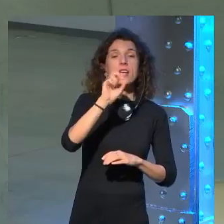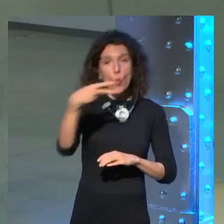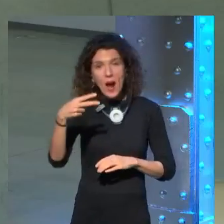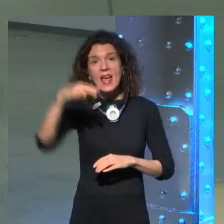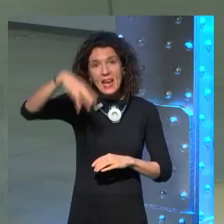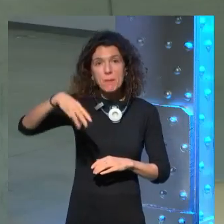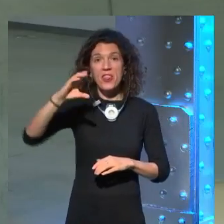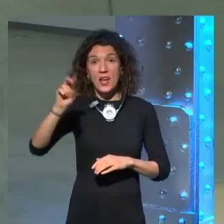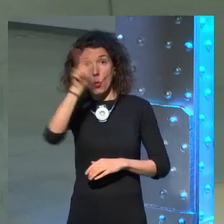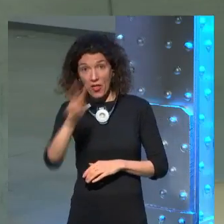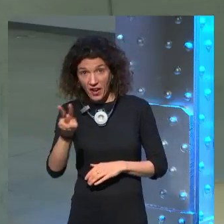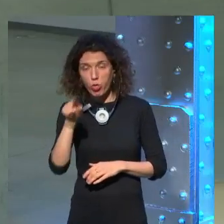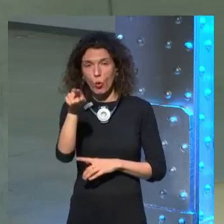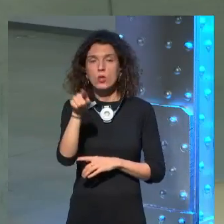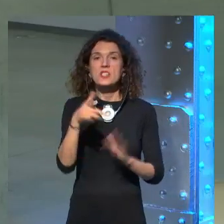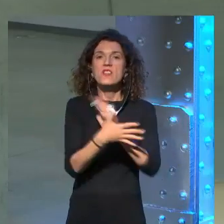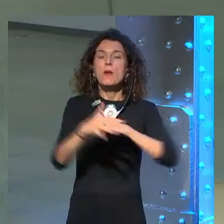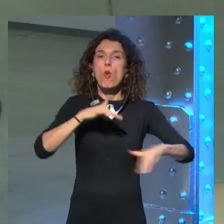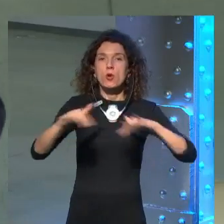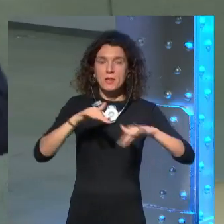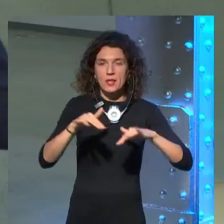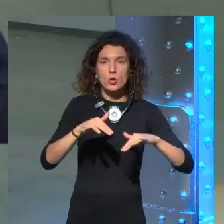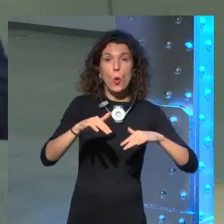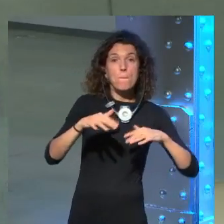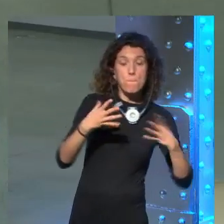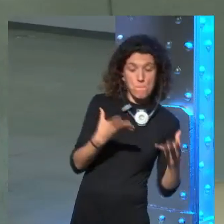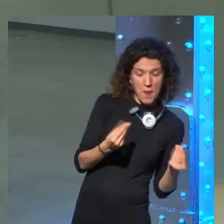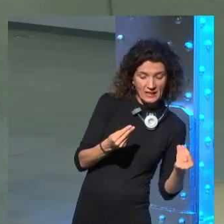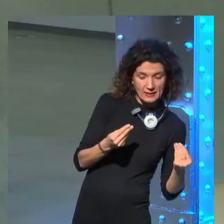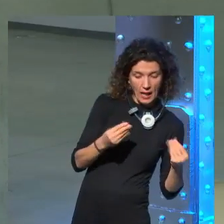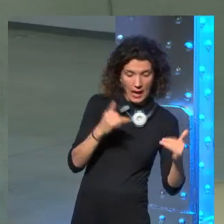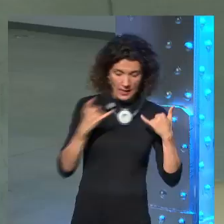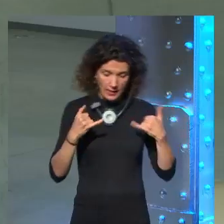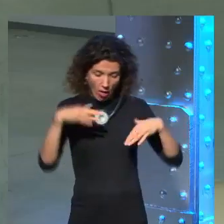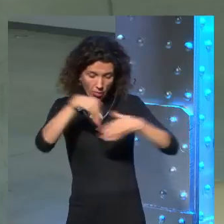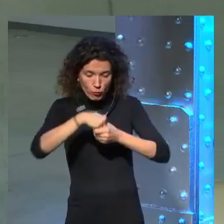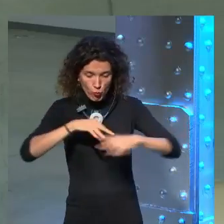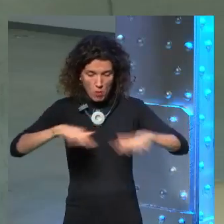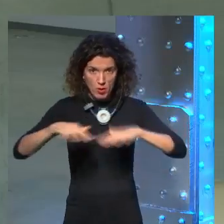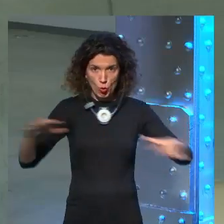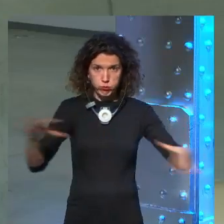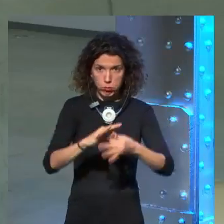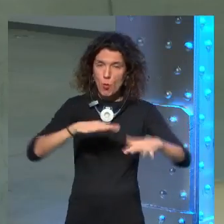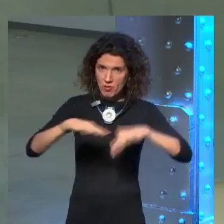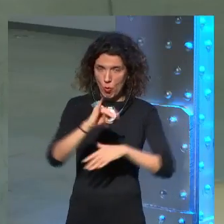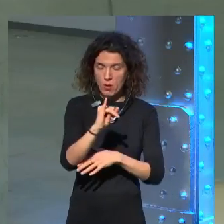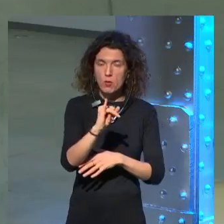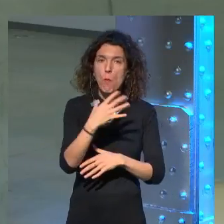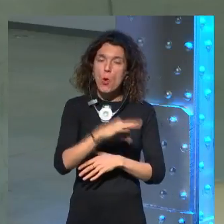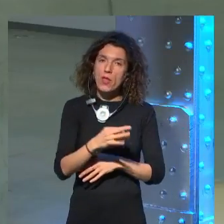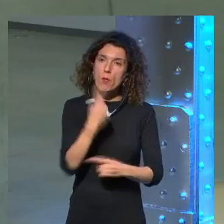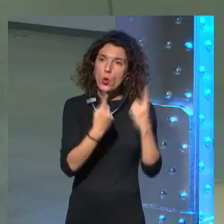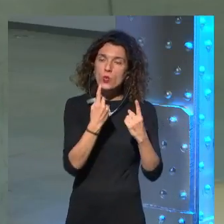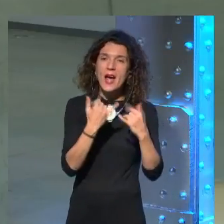we have some movement between mass and energy. And so, but we can have negative sorts of energy